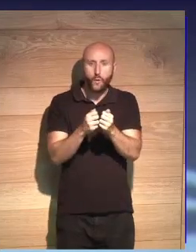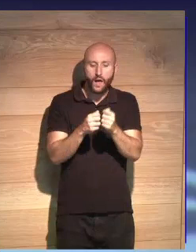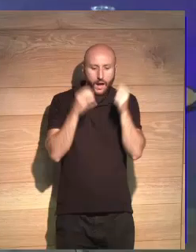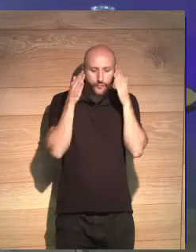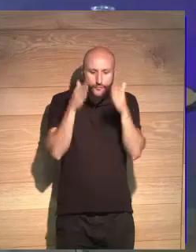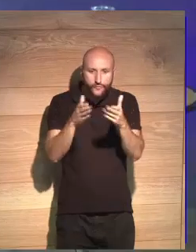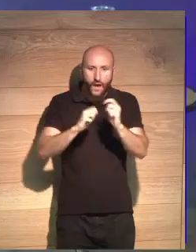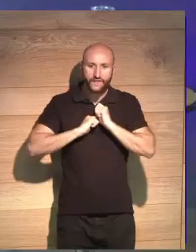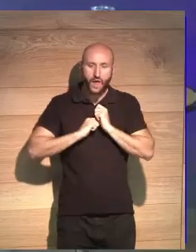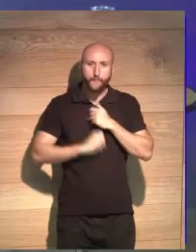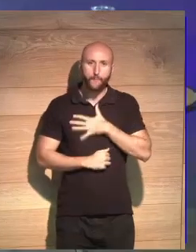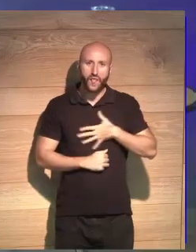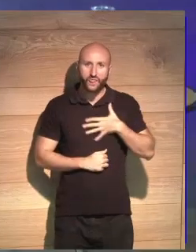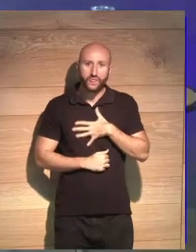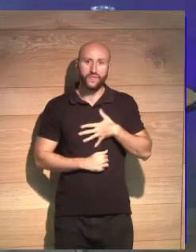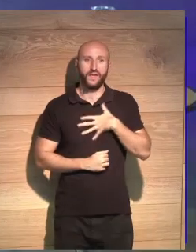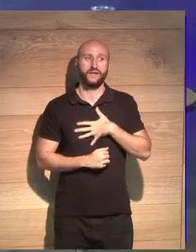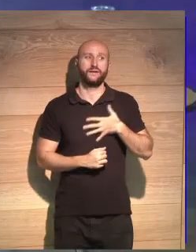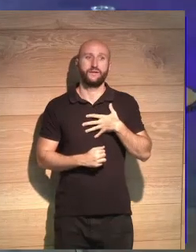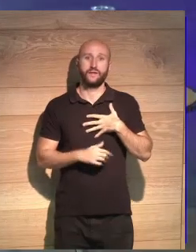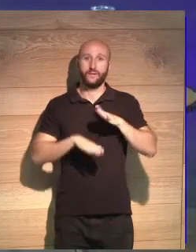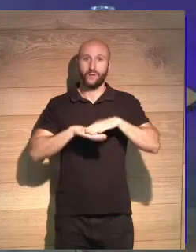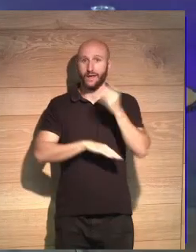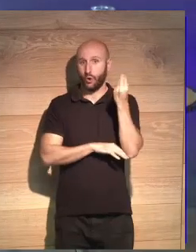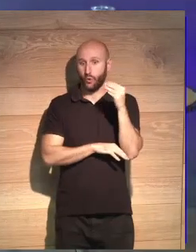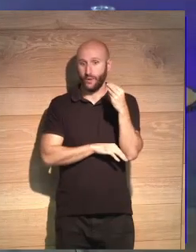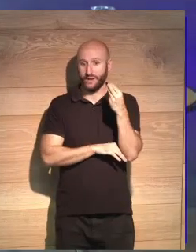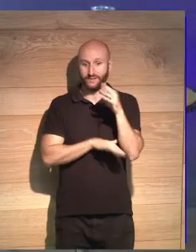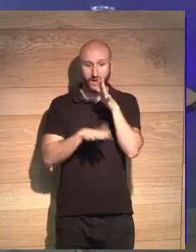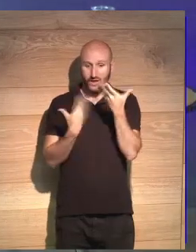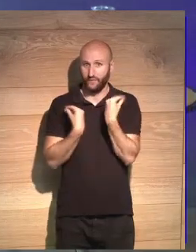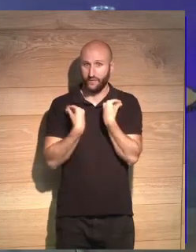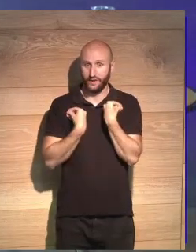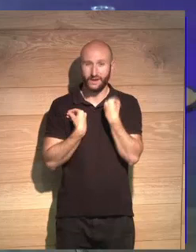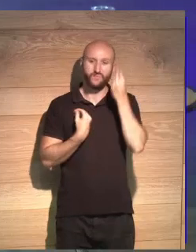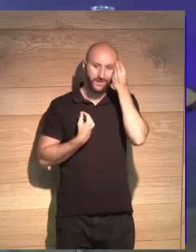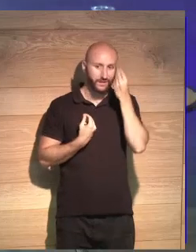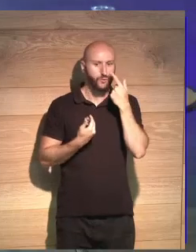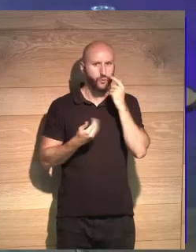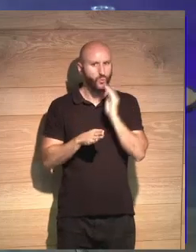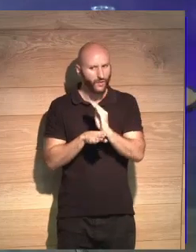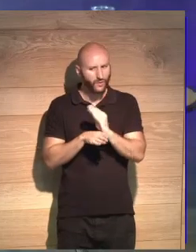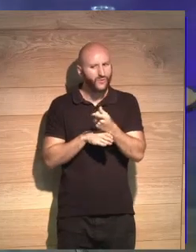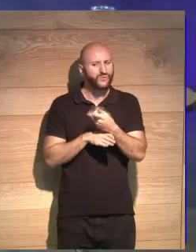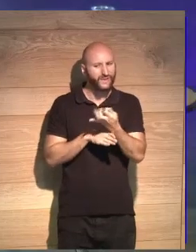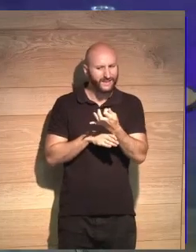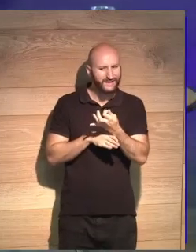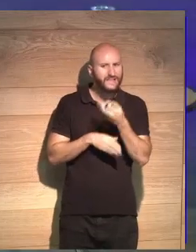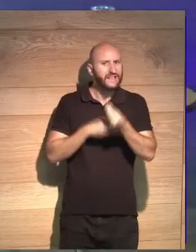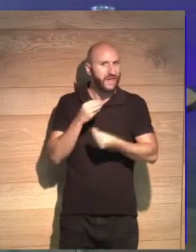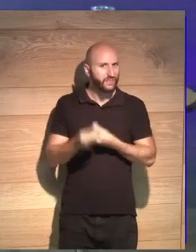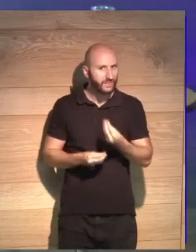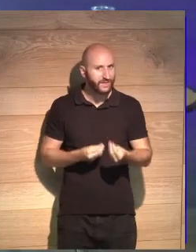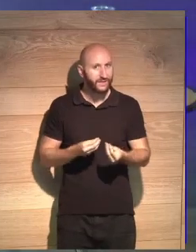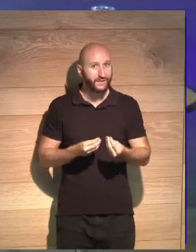this power of immersion, this power to deliver pleasure to young people, you might think,